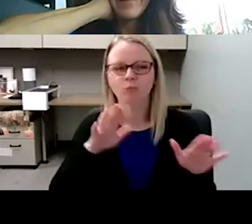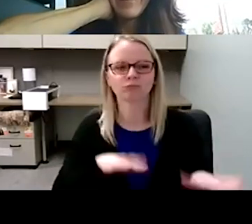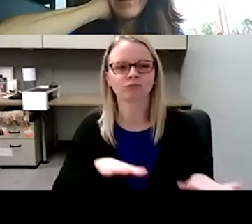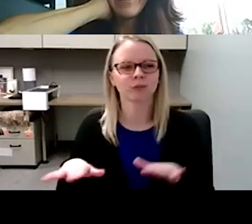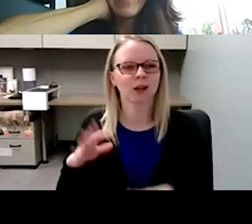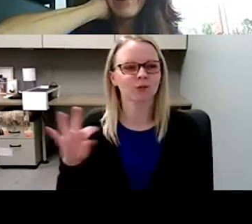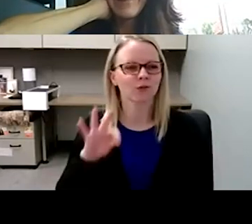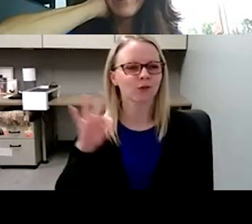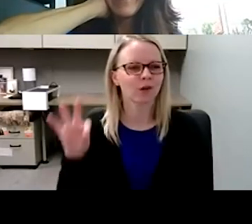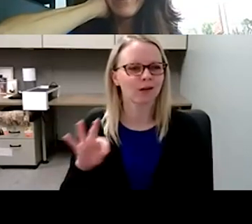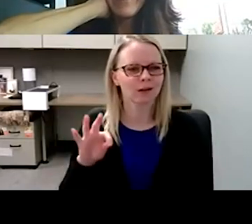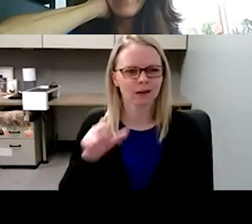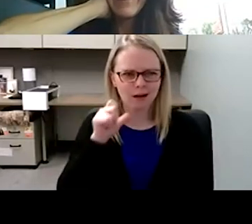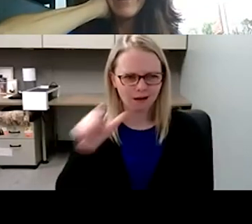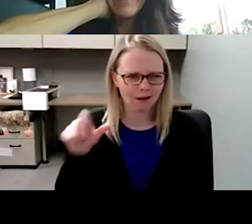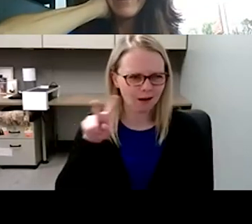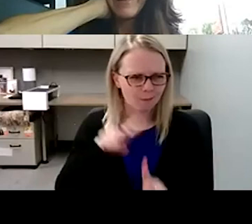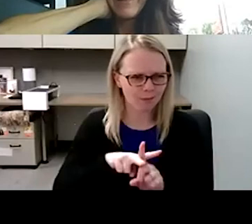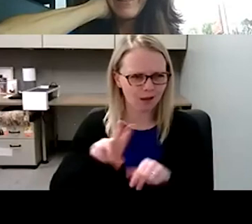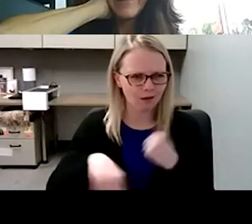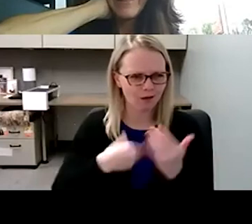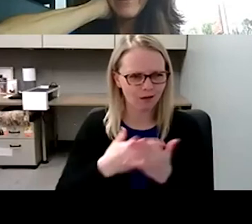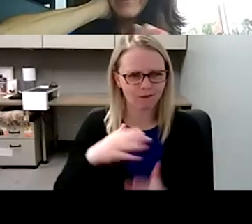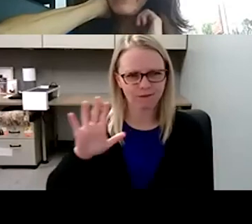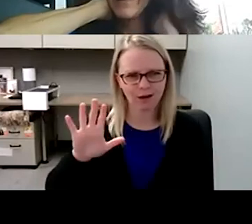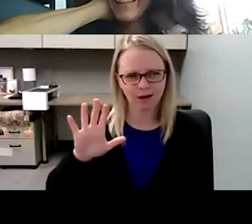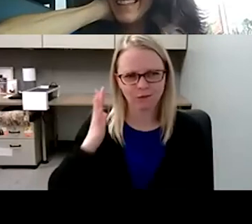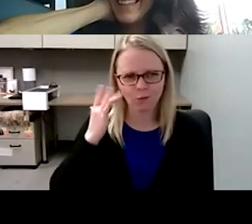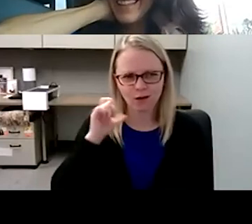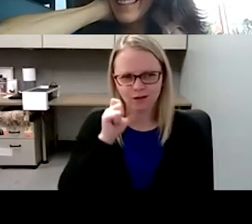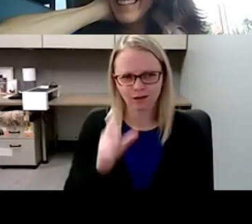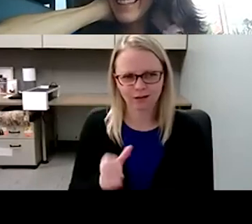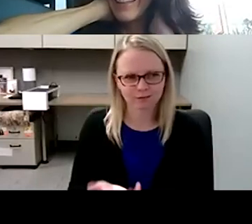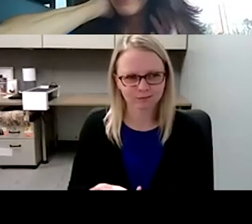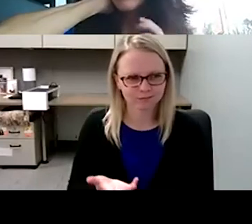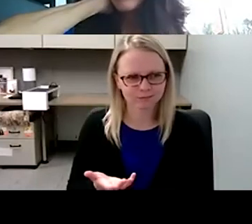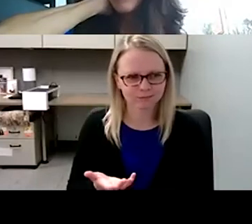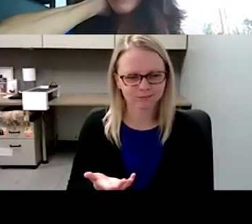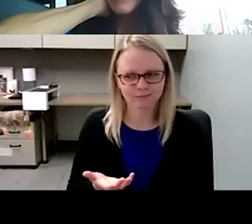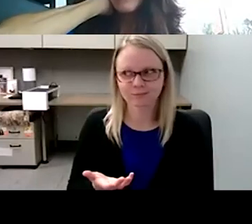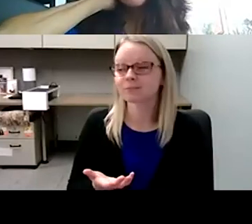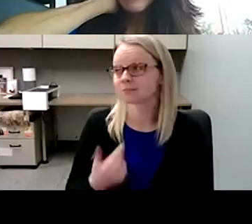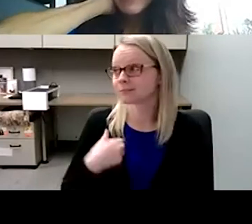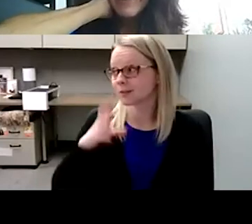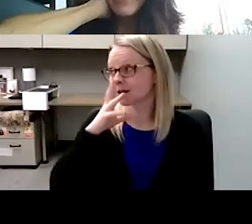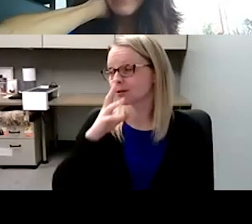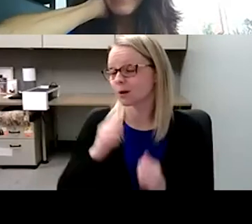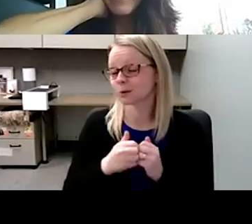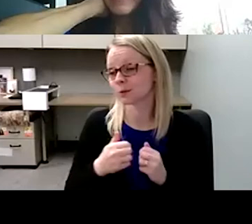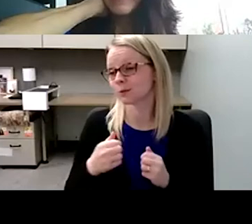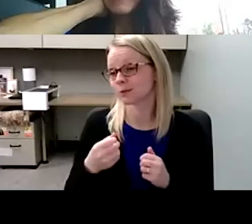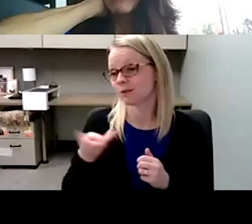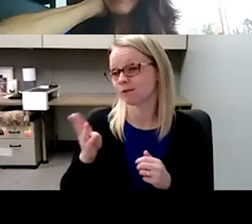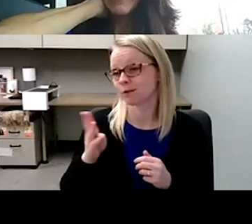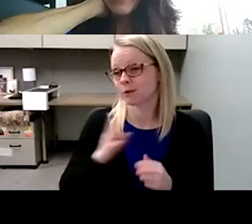why you wouldn't apply to all five if you're going to look for the big firm? And I think of this, you know, we have several faculty on